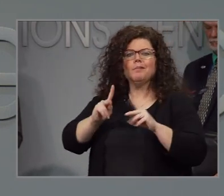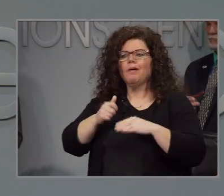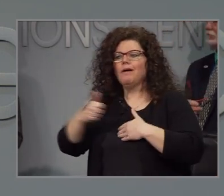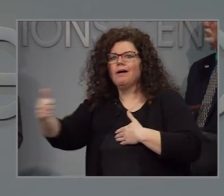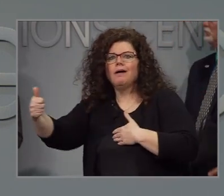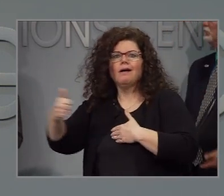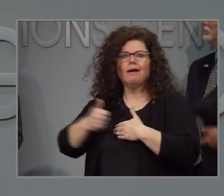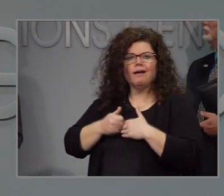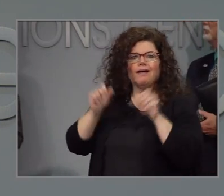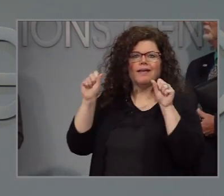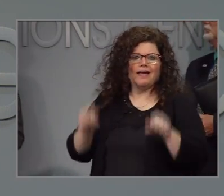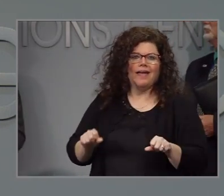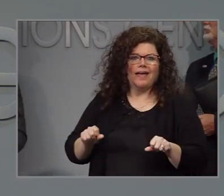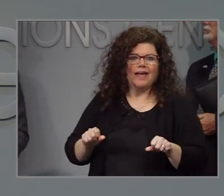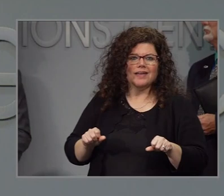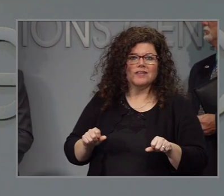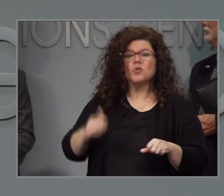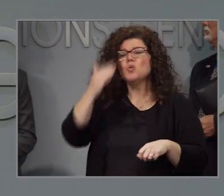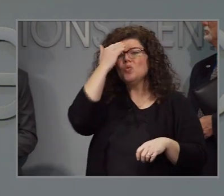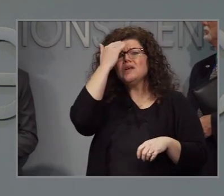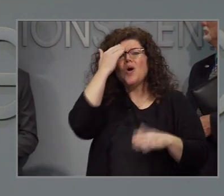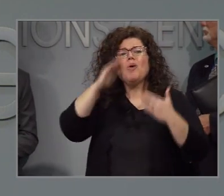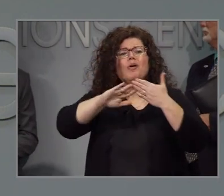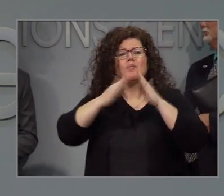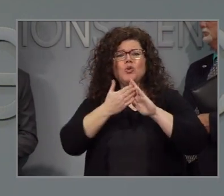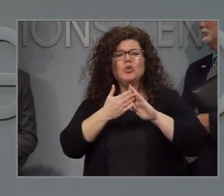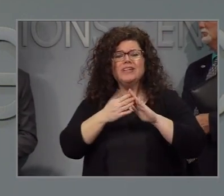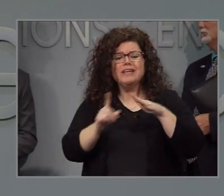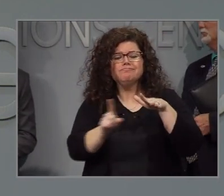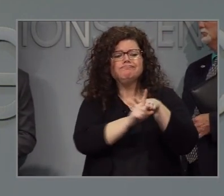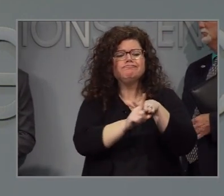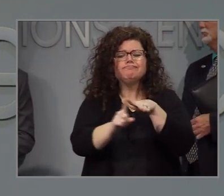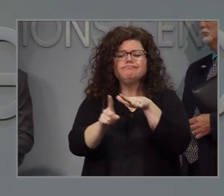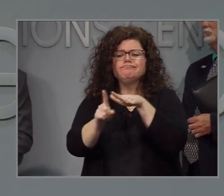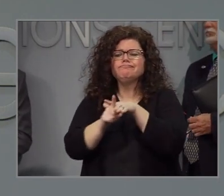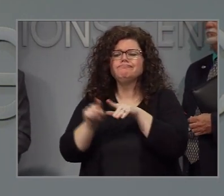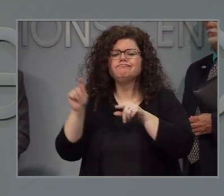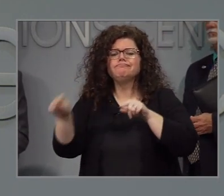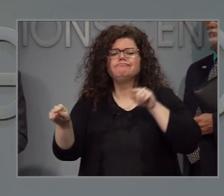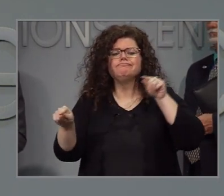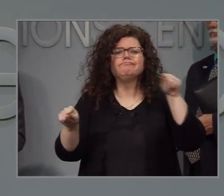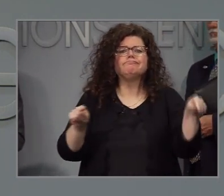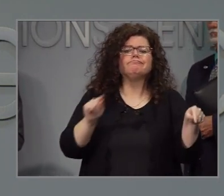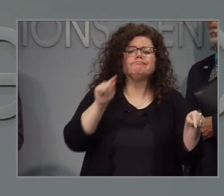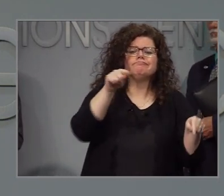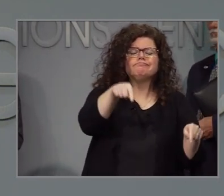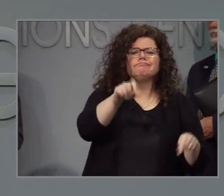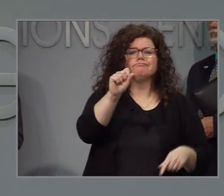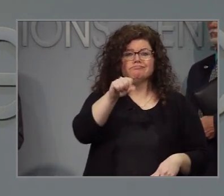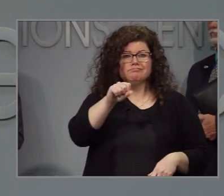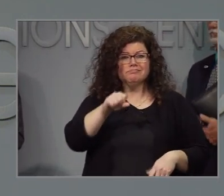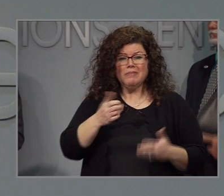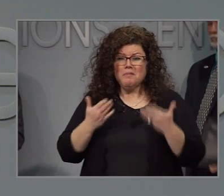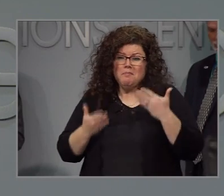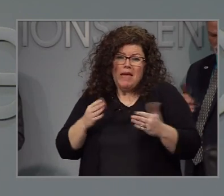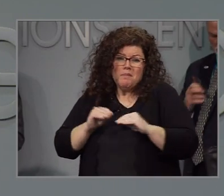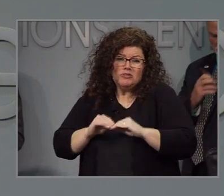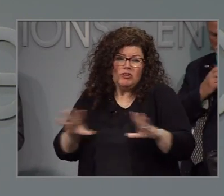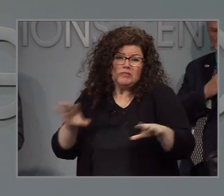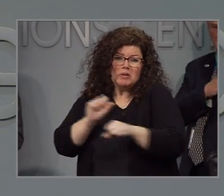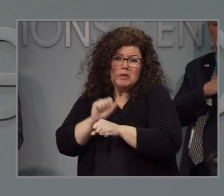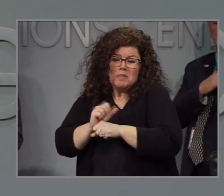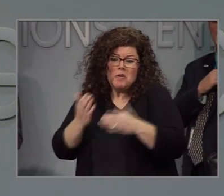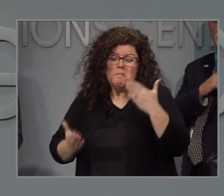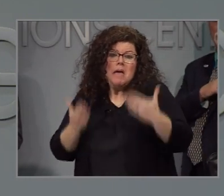know that there's virus circulating in our community, so I don't think that necessarily this virus, it could be transmitted at the plant, but